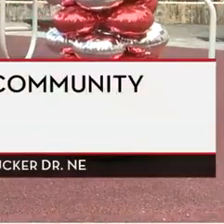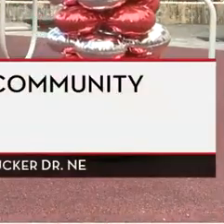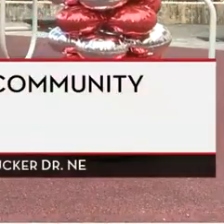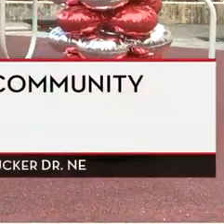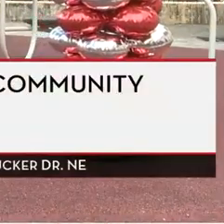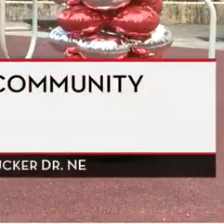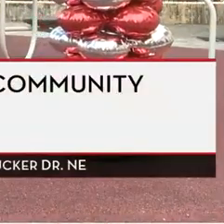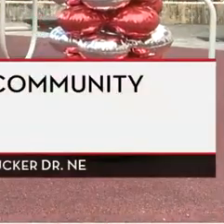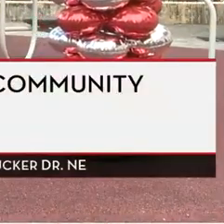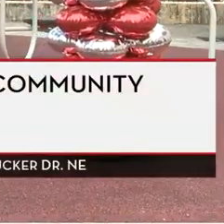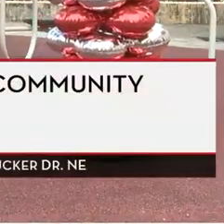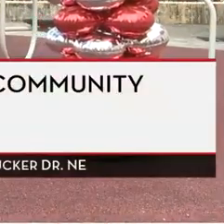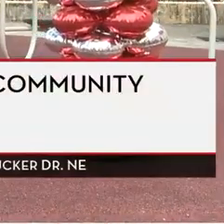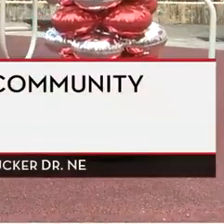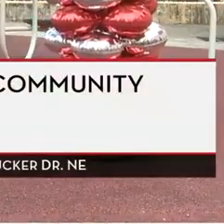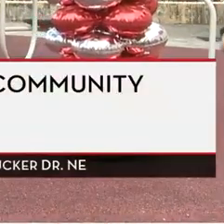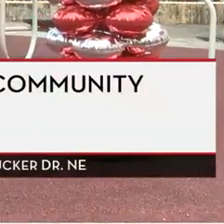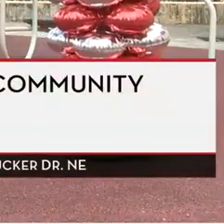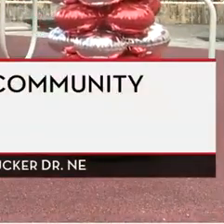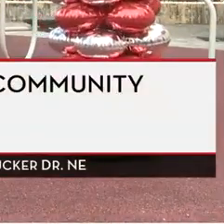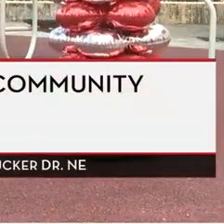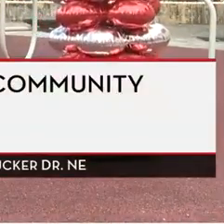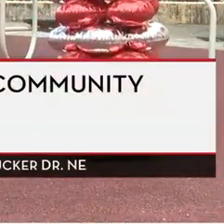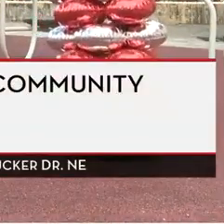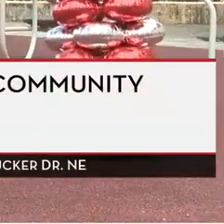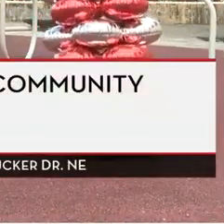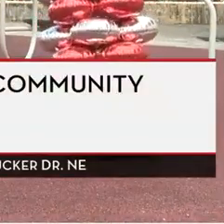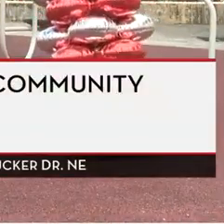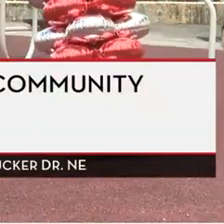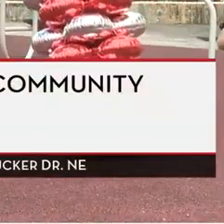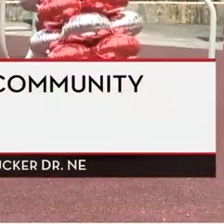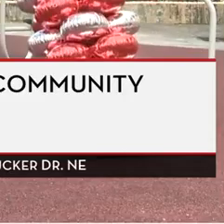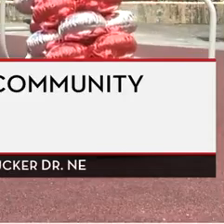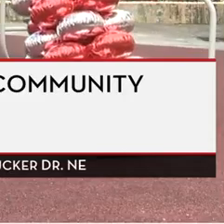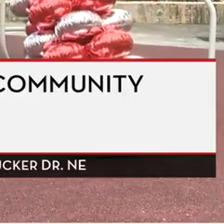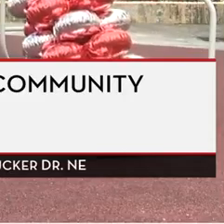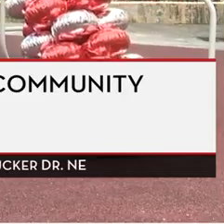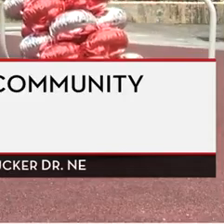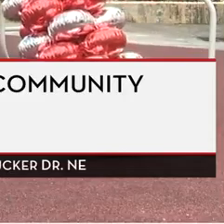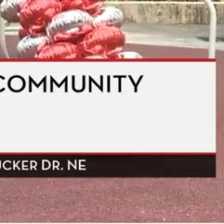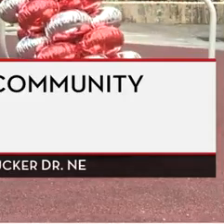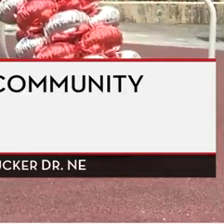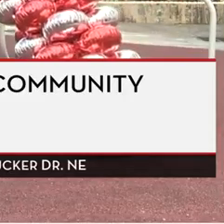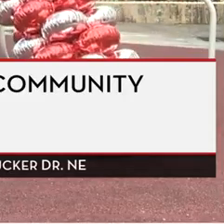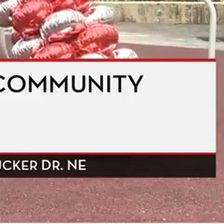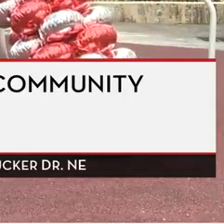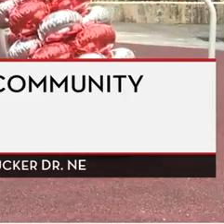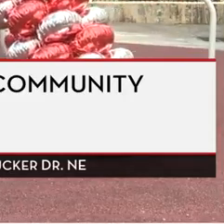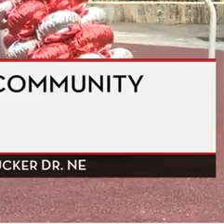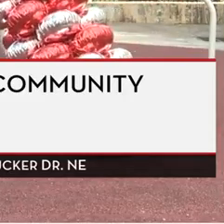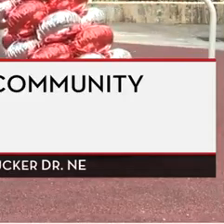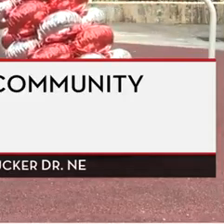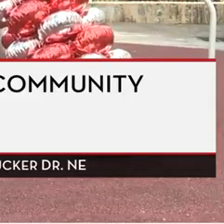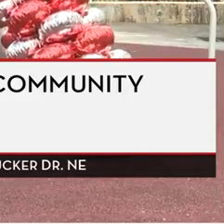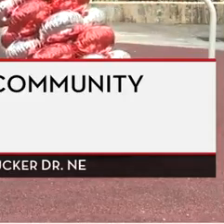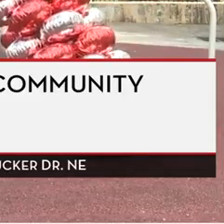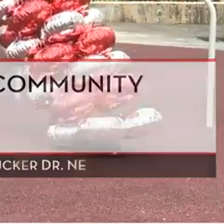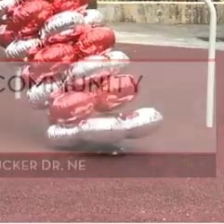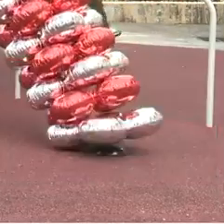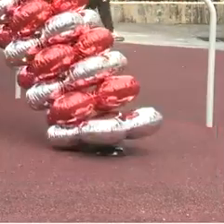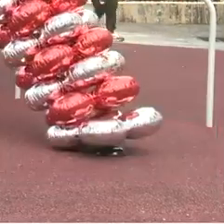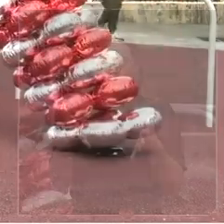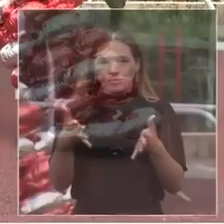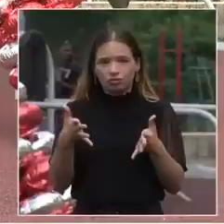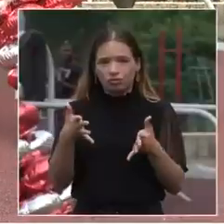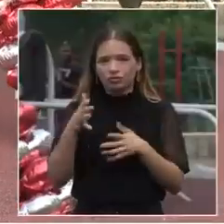Good afternoon, everyone. My name is Delano Hunter, and I'm proud to serve as the director of the D.C. Department of Parks and Recreation. And